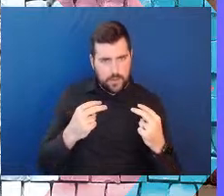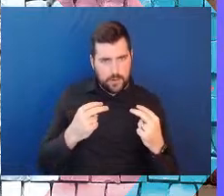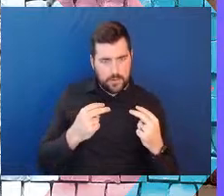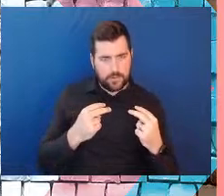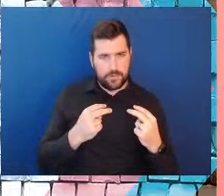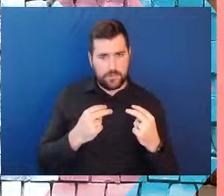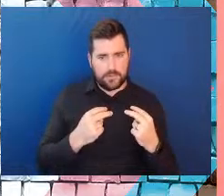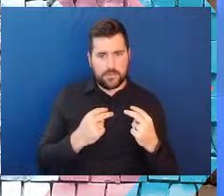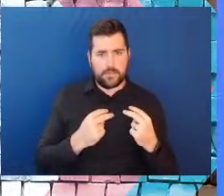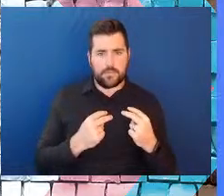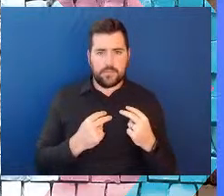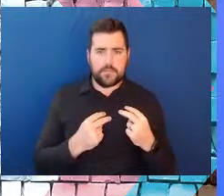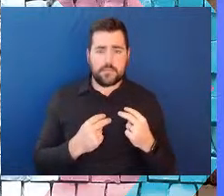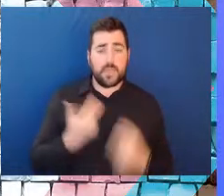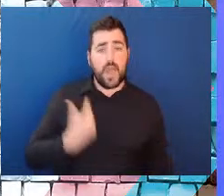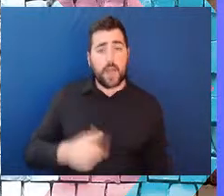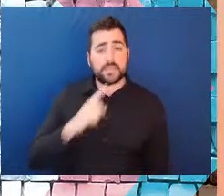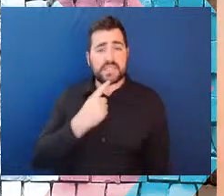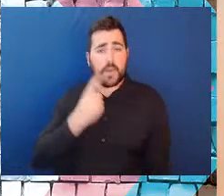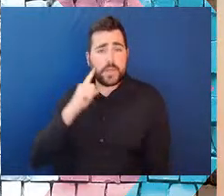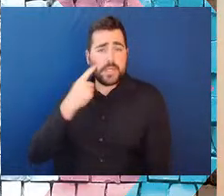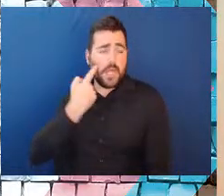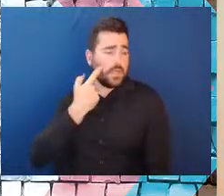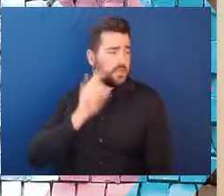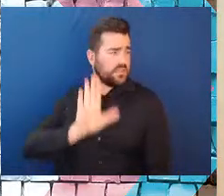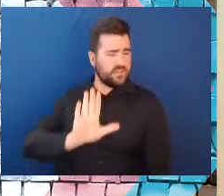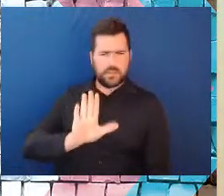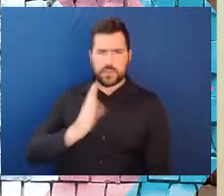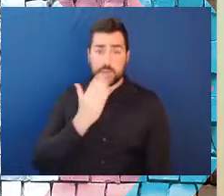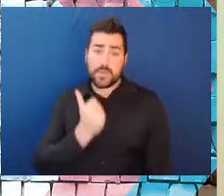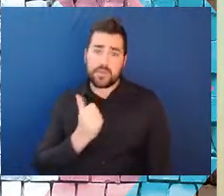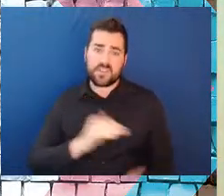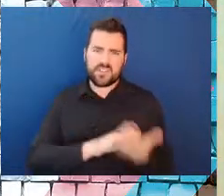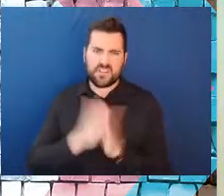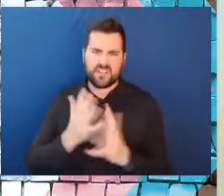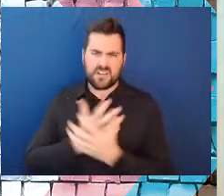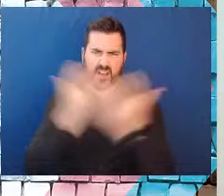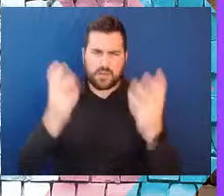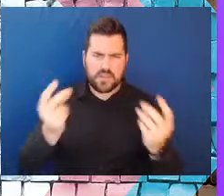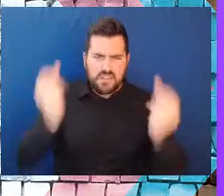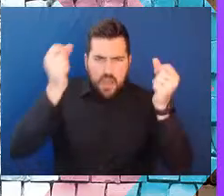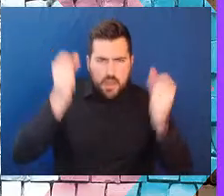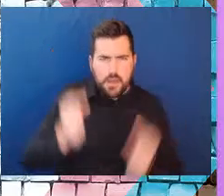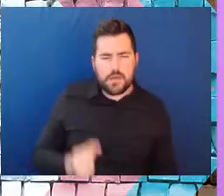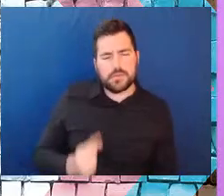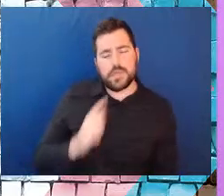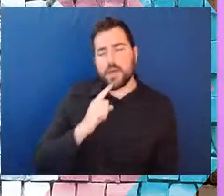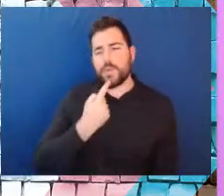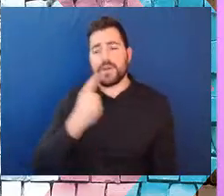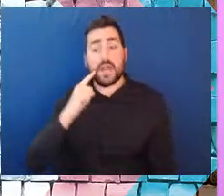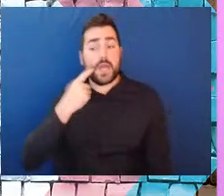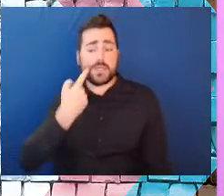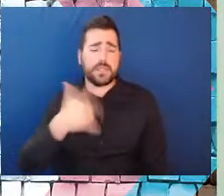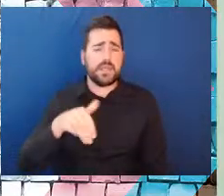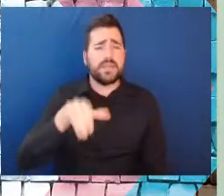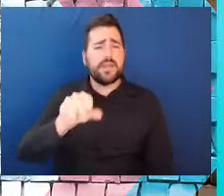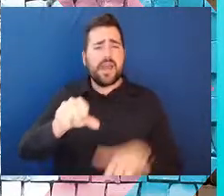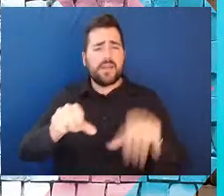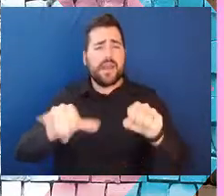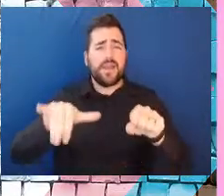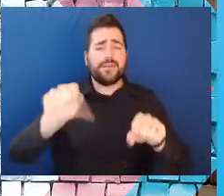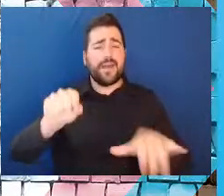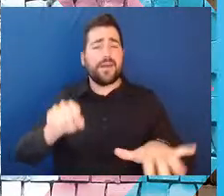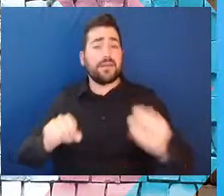inside. I'm sour candy, so sweet that I get a little angry, yeah. Sour candy, yeah,